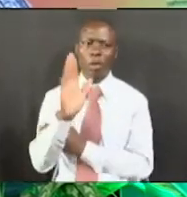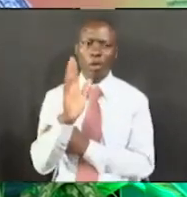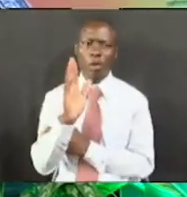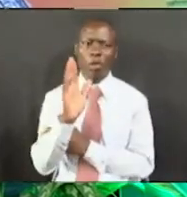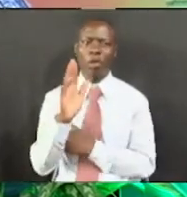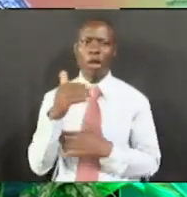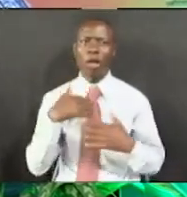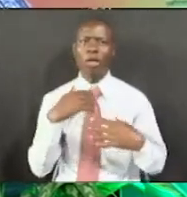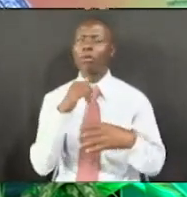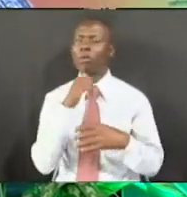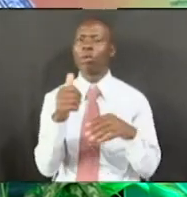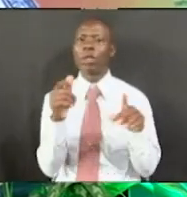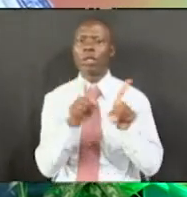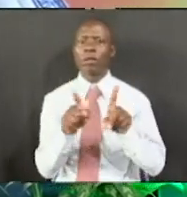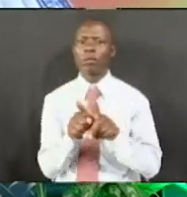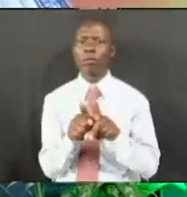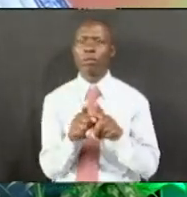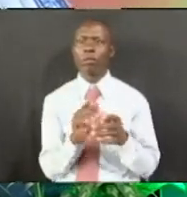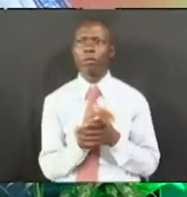that.